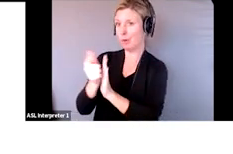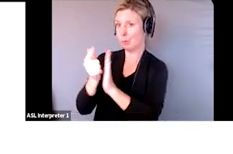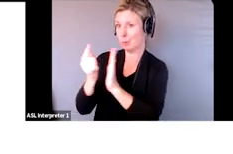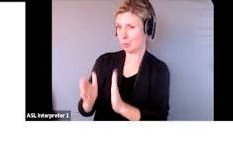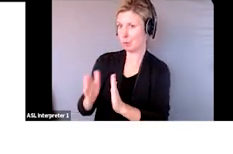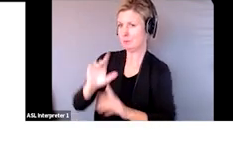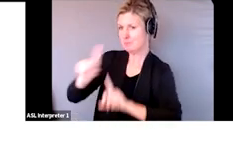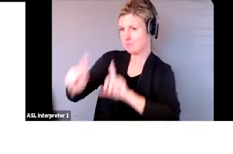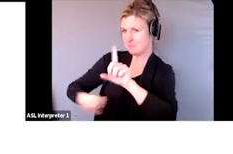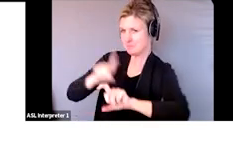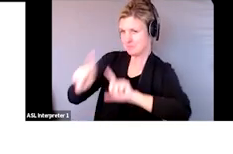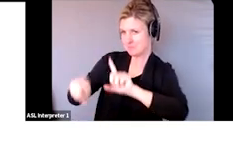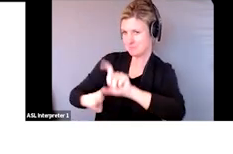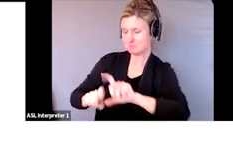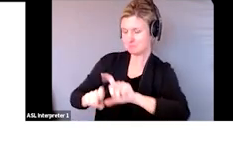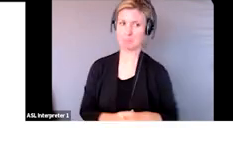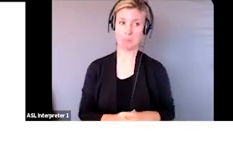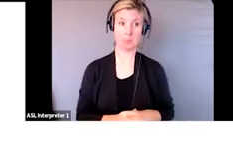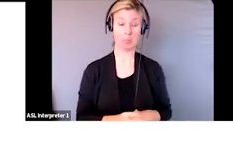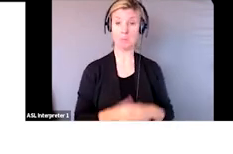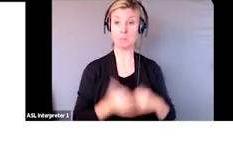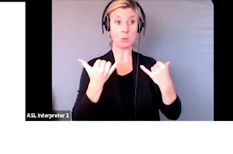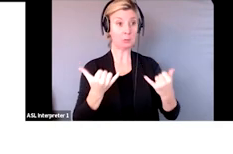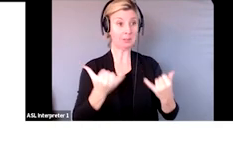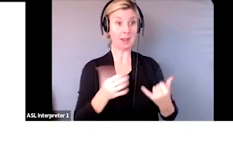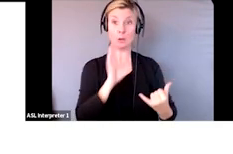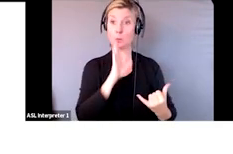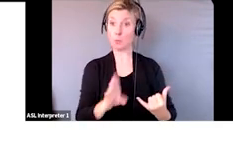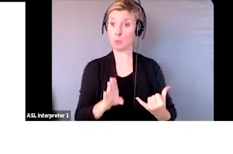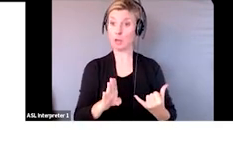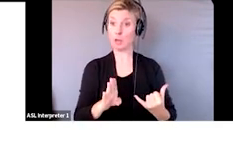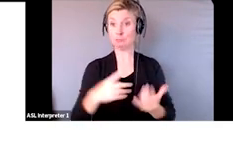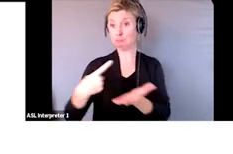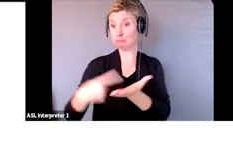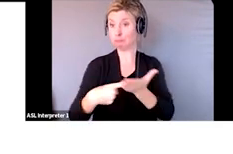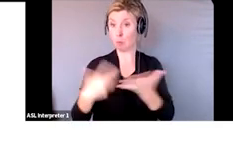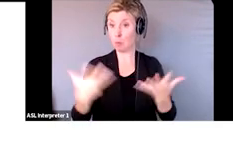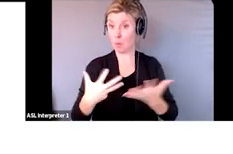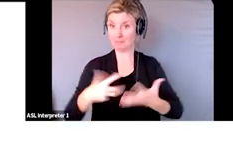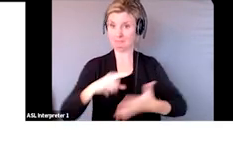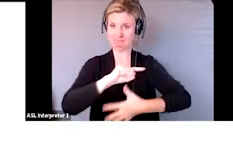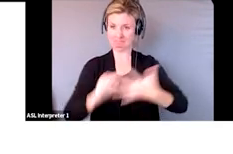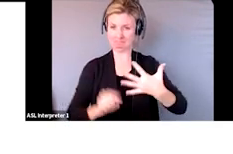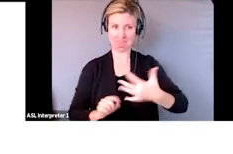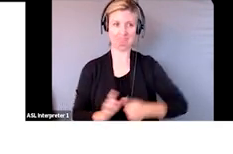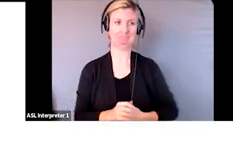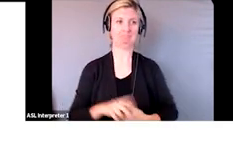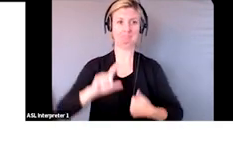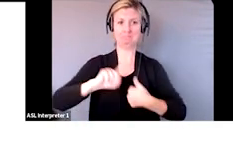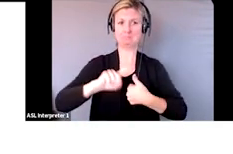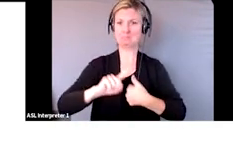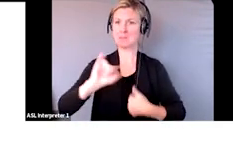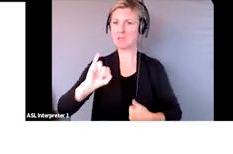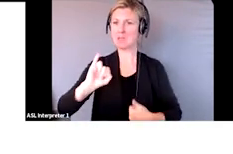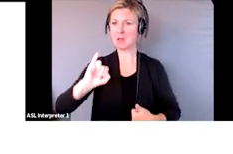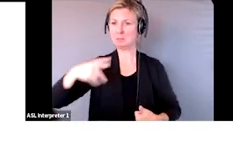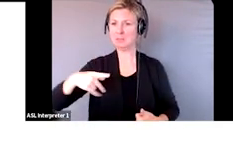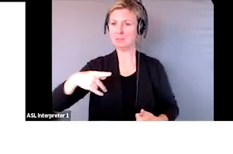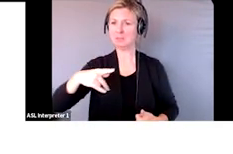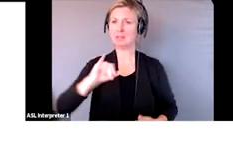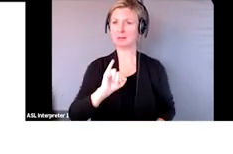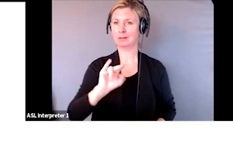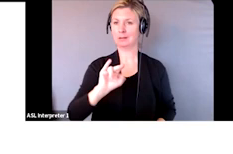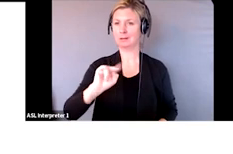So what are we going to be talking about today? First, we're going to cover what intellectual property is, how